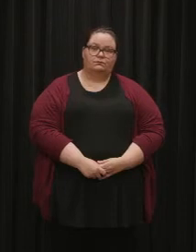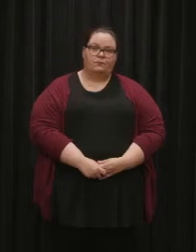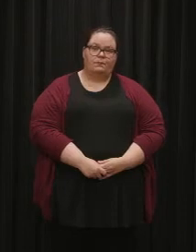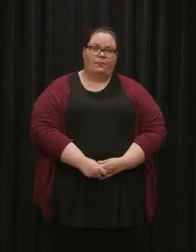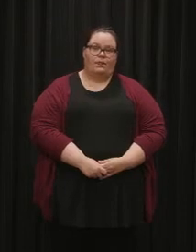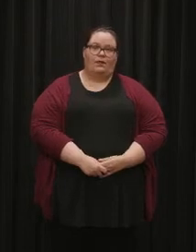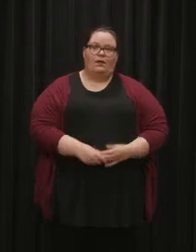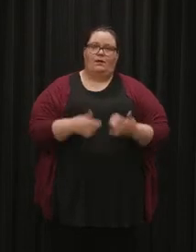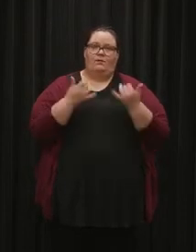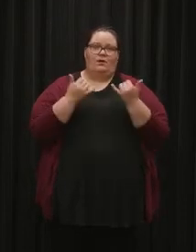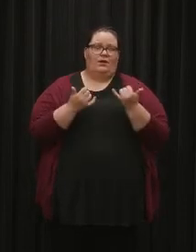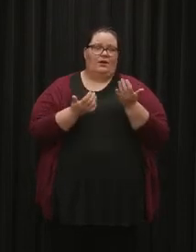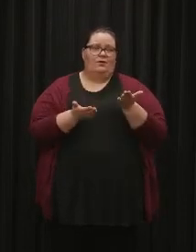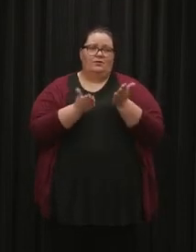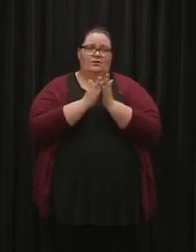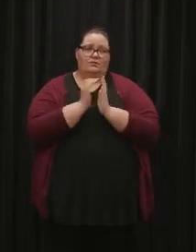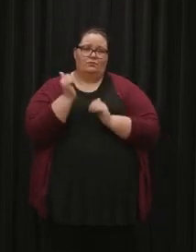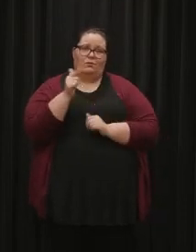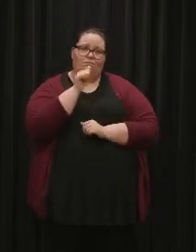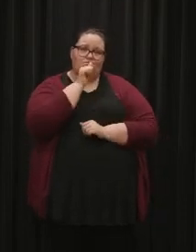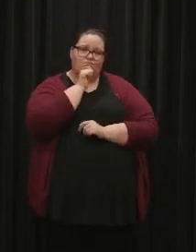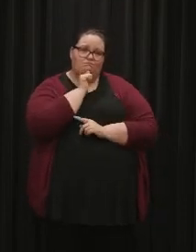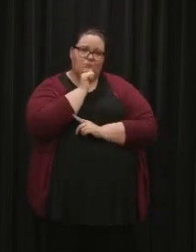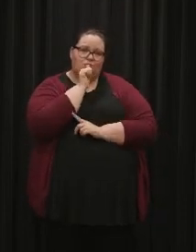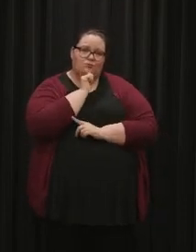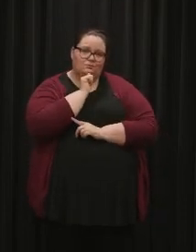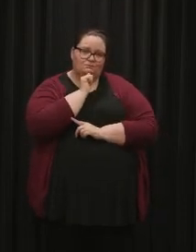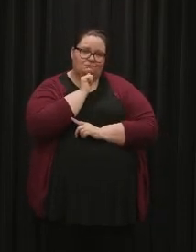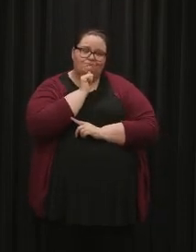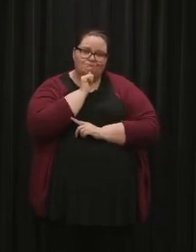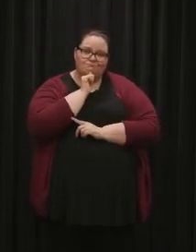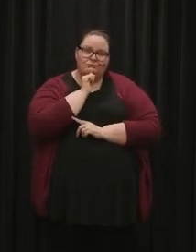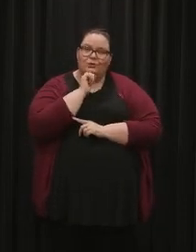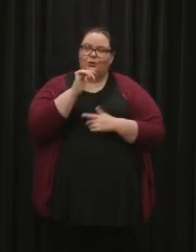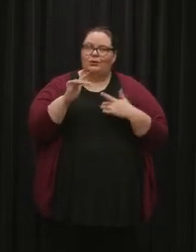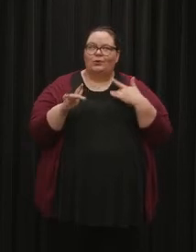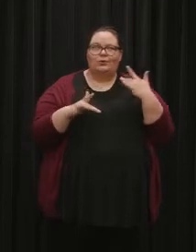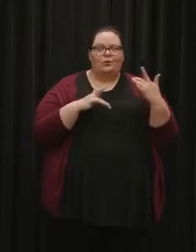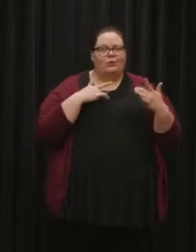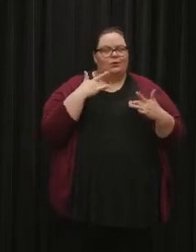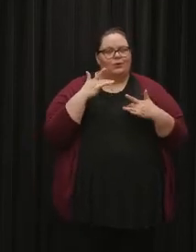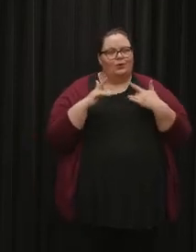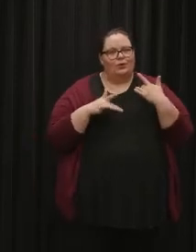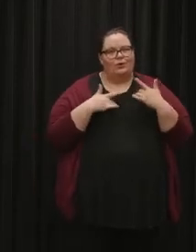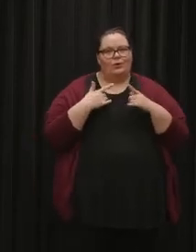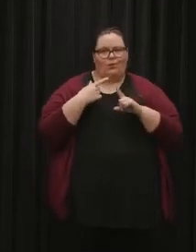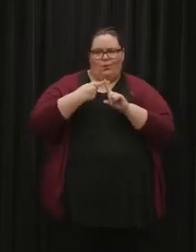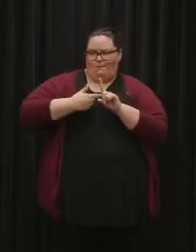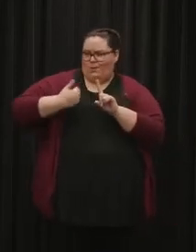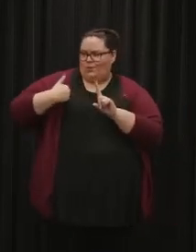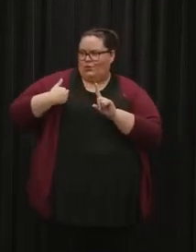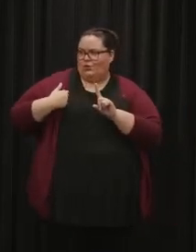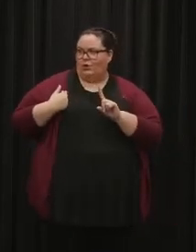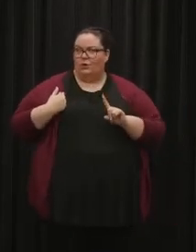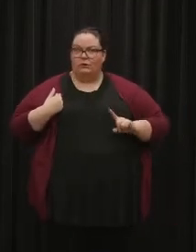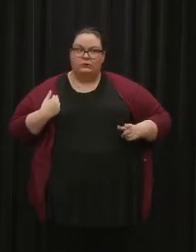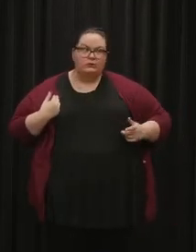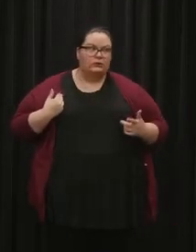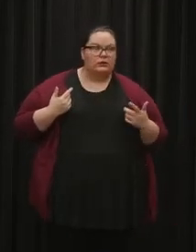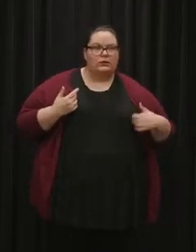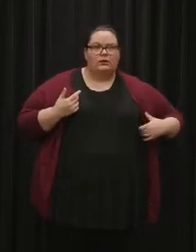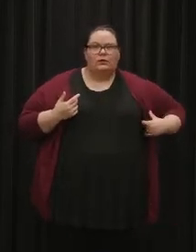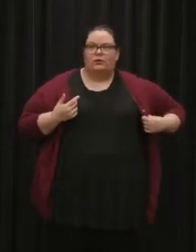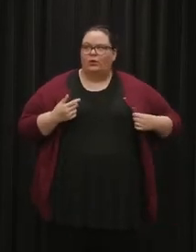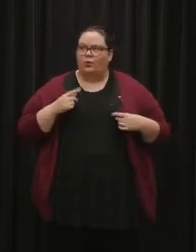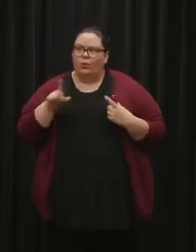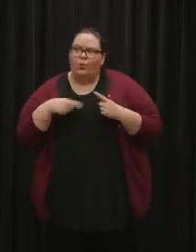I ask everyone to be patient. What is so exciting is that just a month or so ago, we were